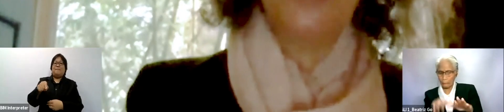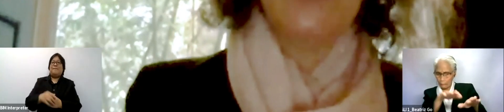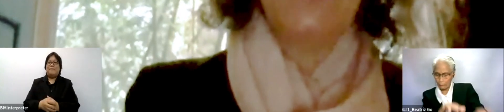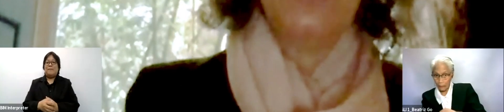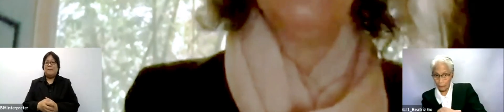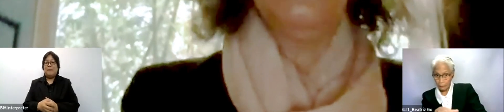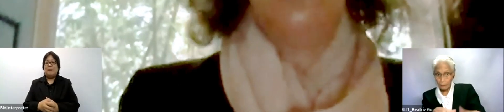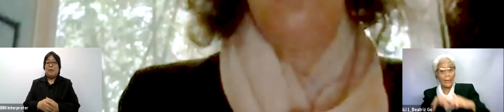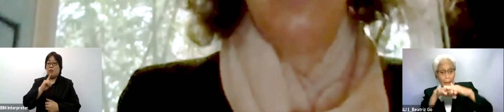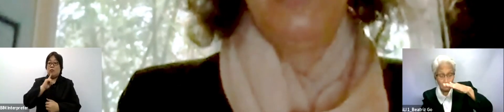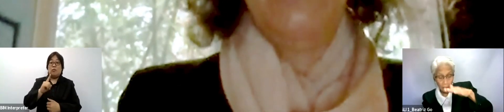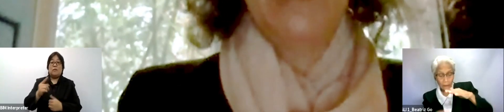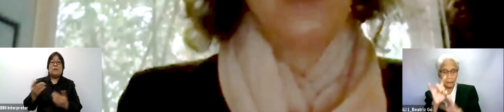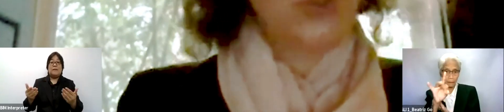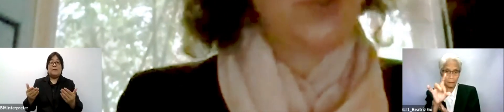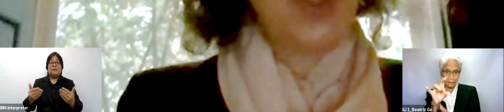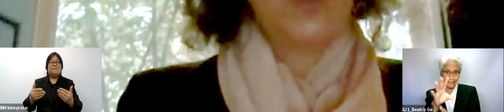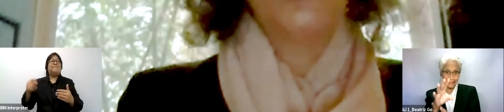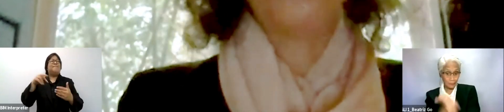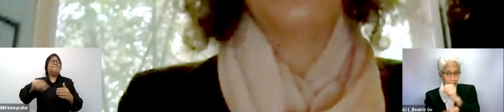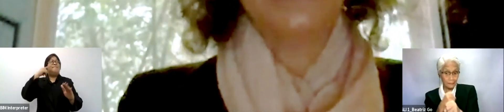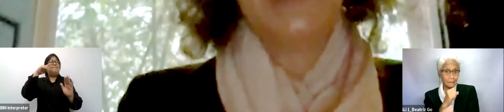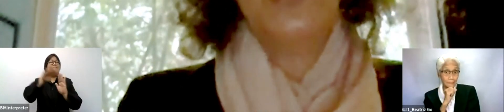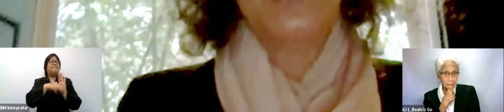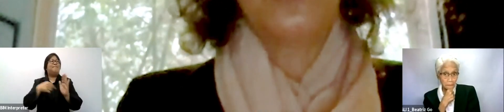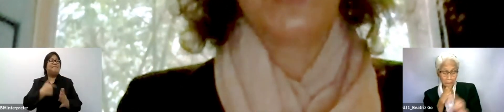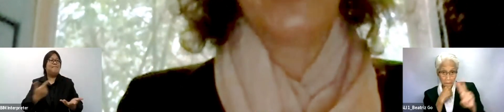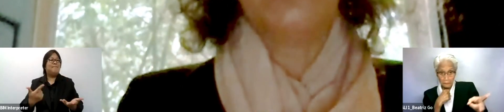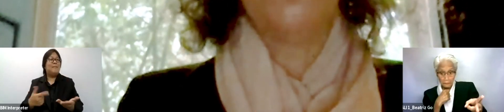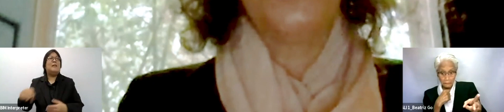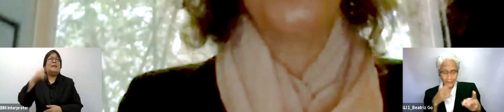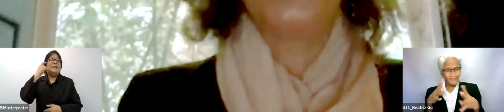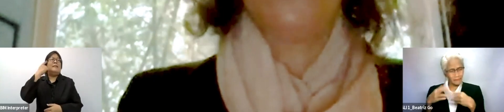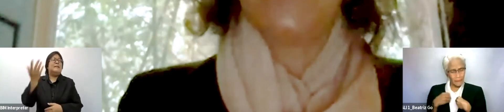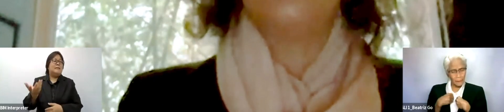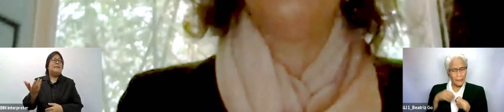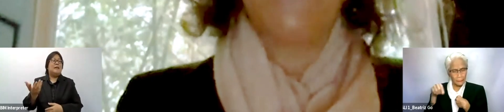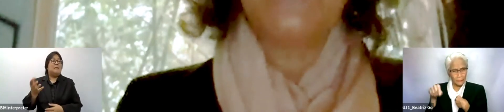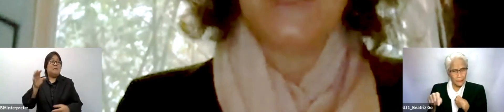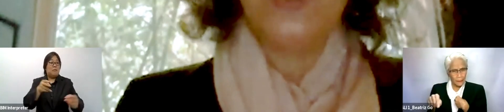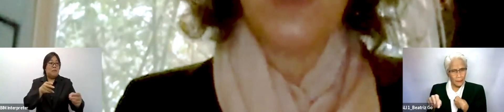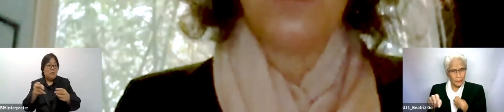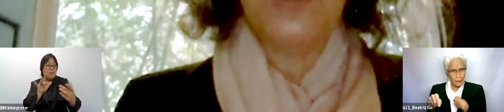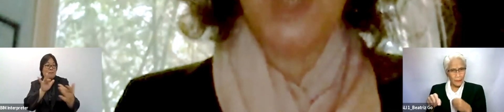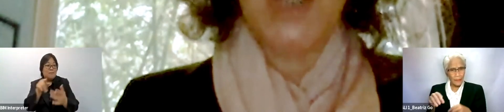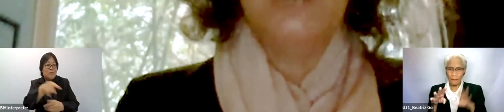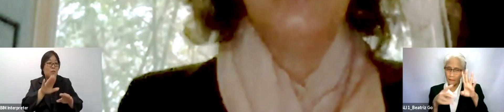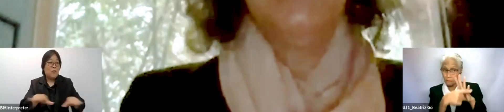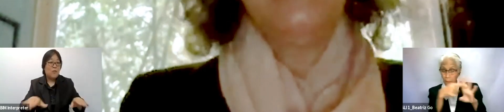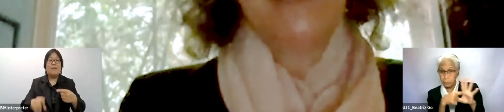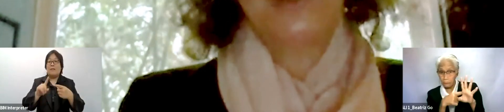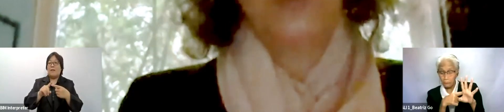fundamental principles are being into consideration while dealing with those children. The first one being the best interest of the